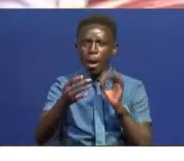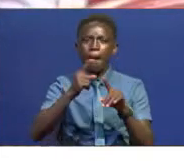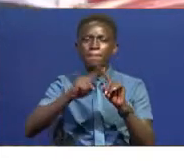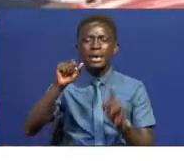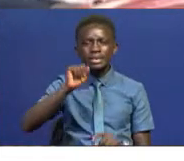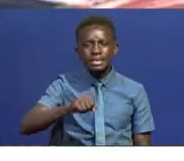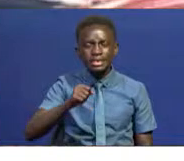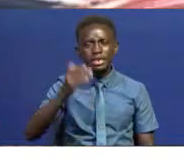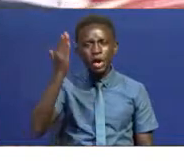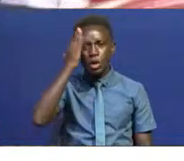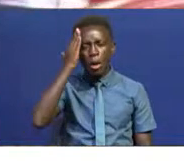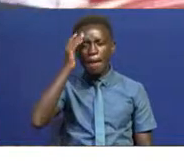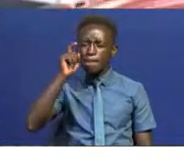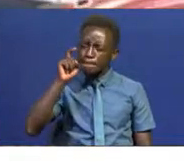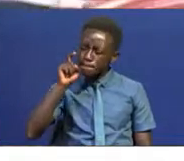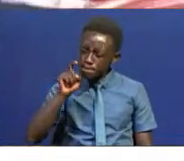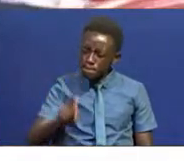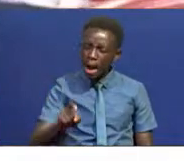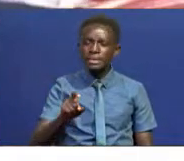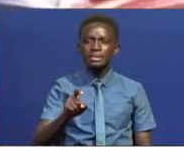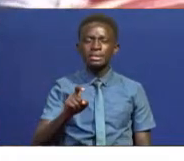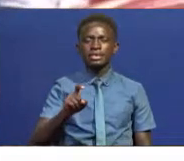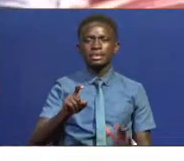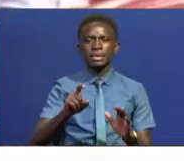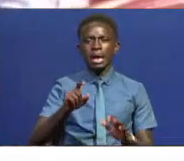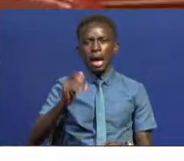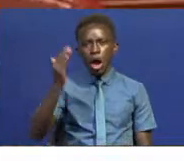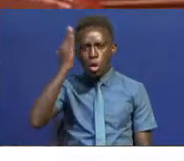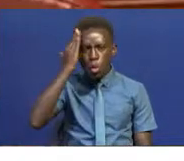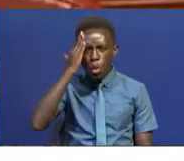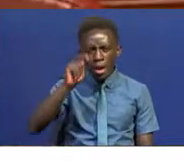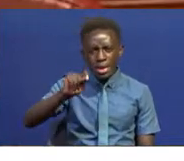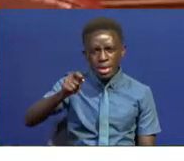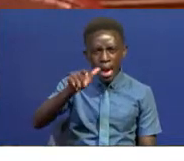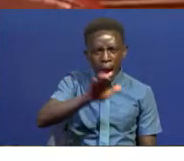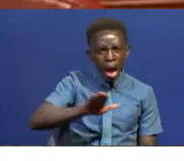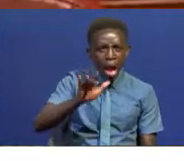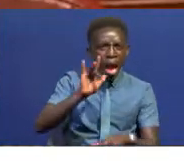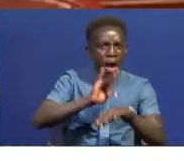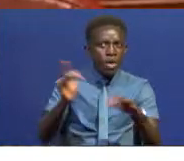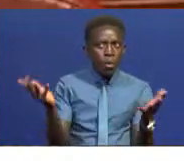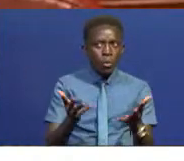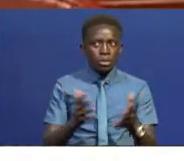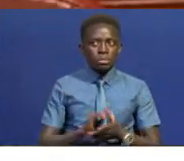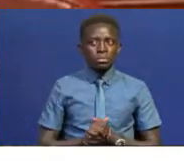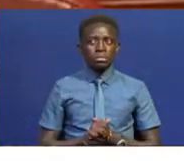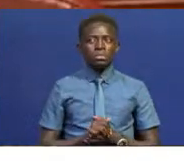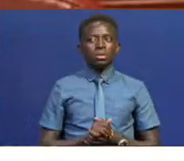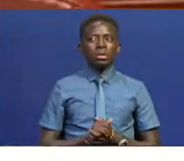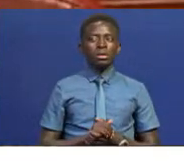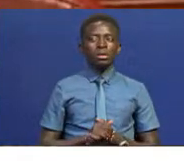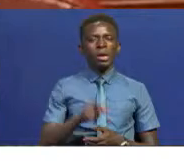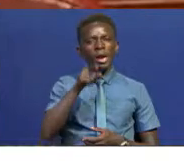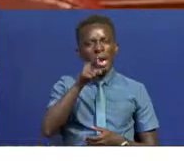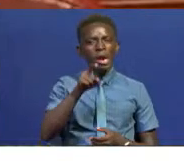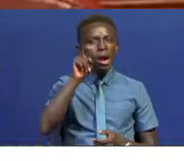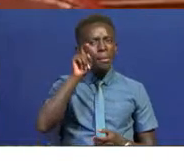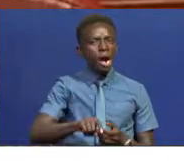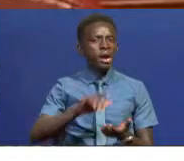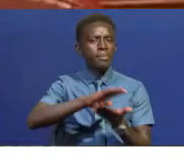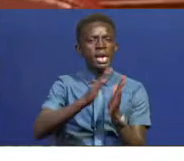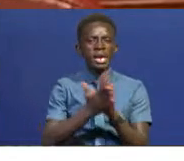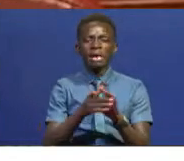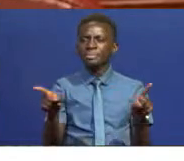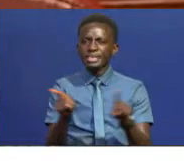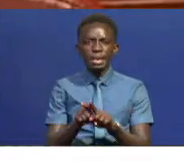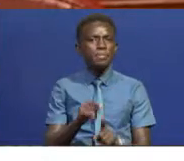identify the key areas that are really being affected by this. This should be criminalized, and we should be able